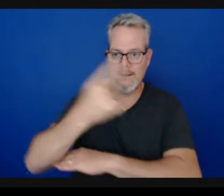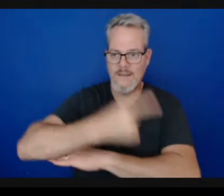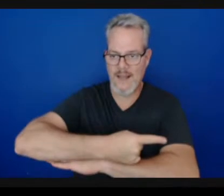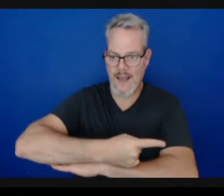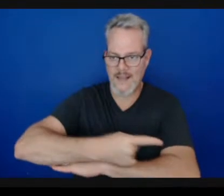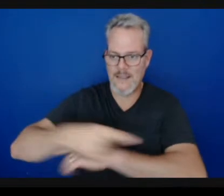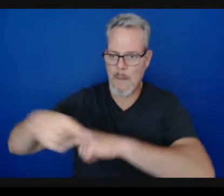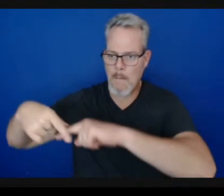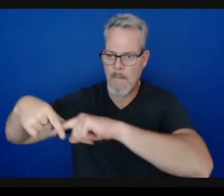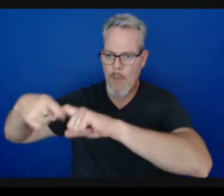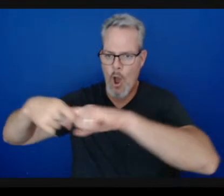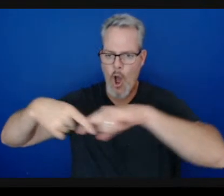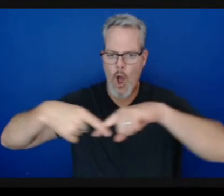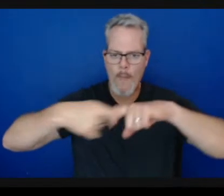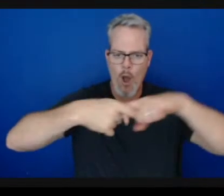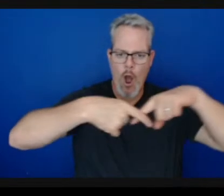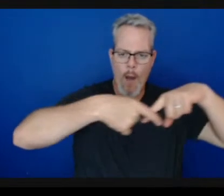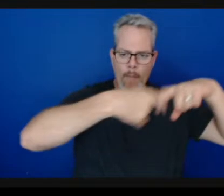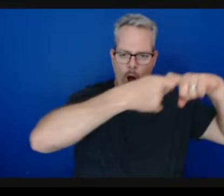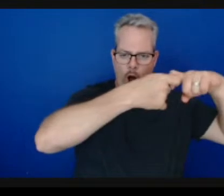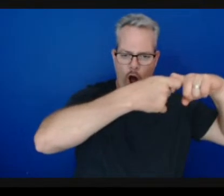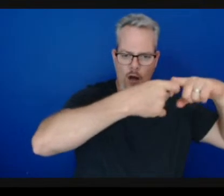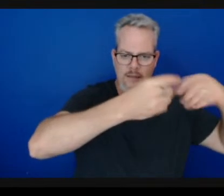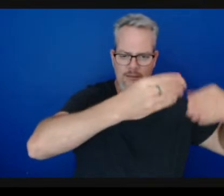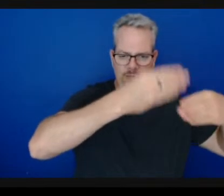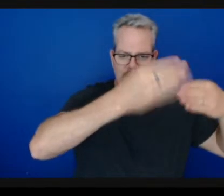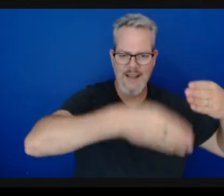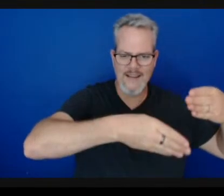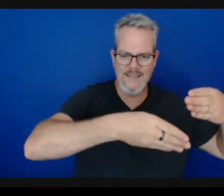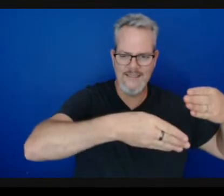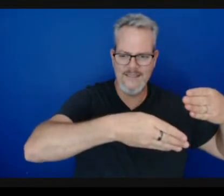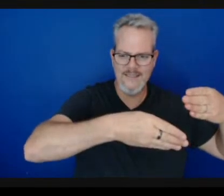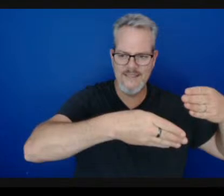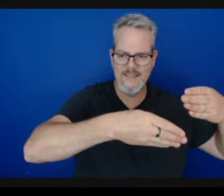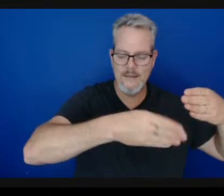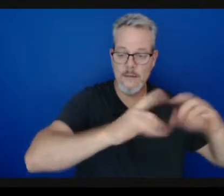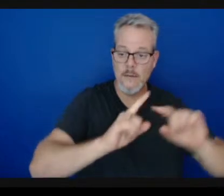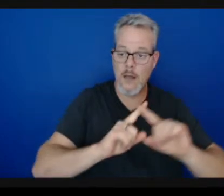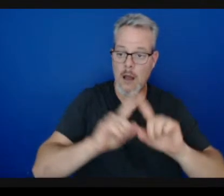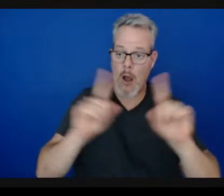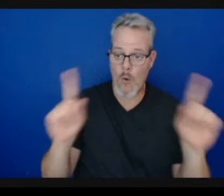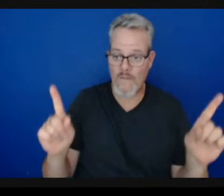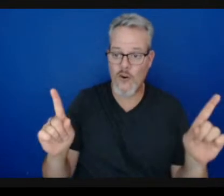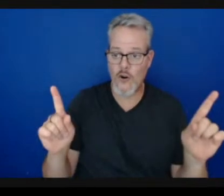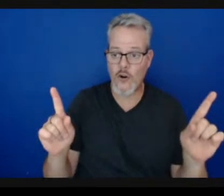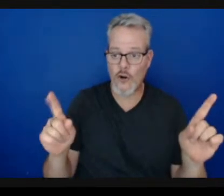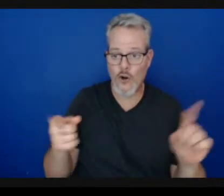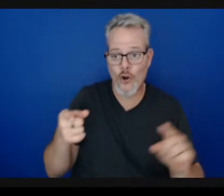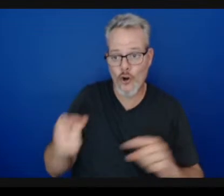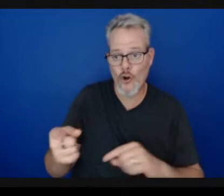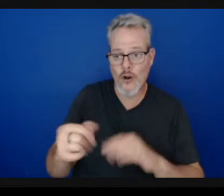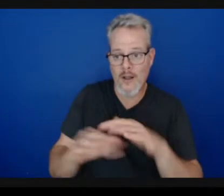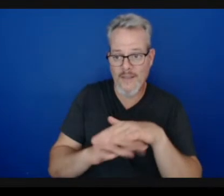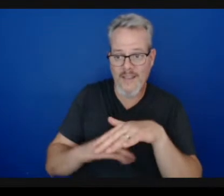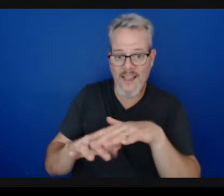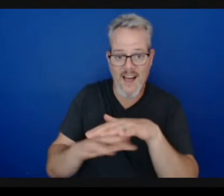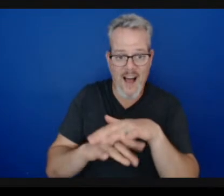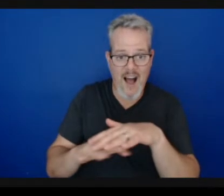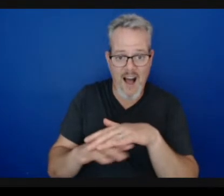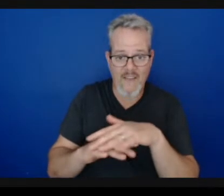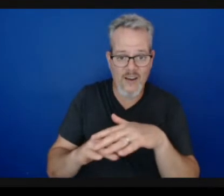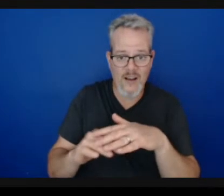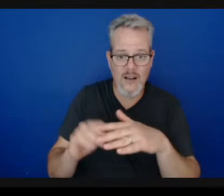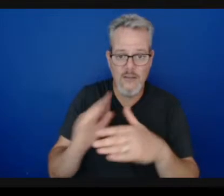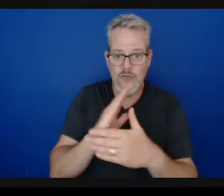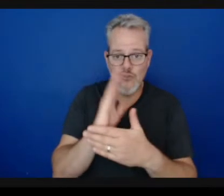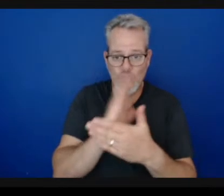of approximately 2 weeks near the end of the eruption. However, as we mentioned, the lava within Fissure 8 in 2018